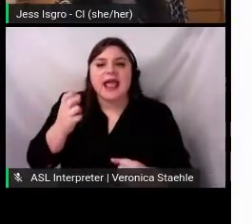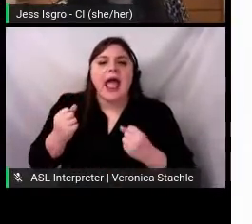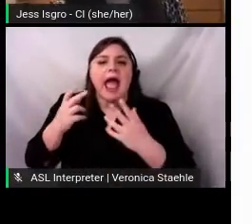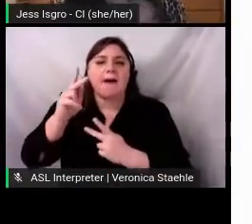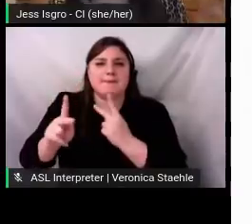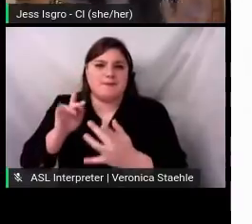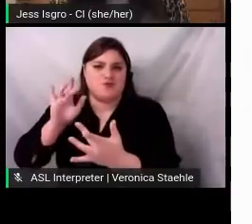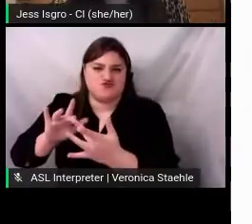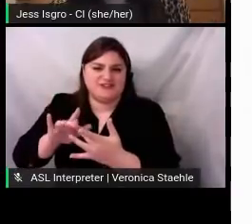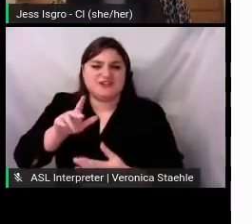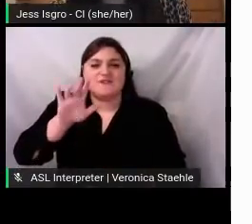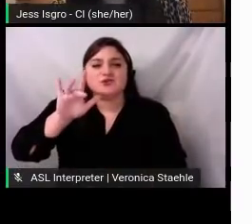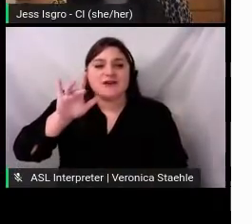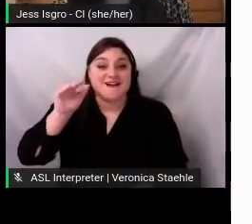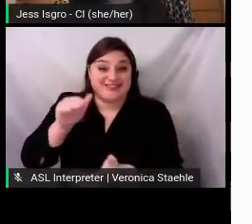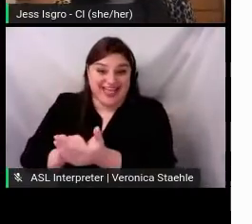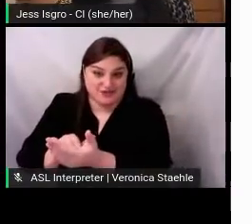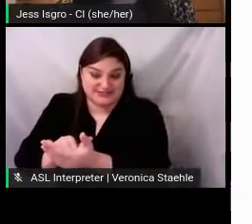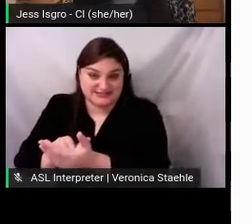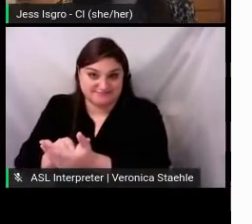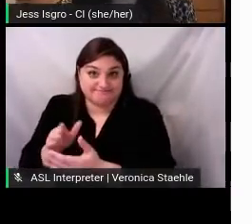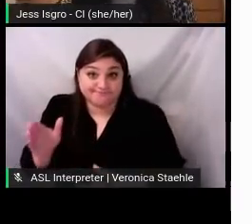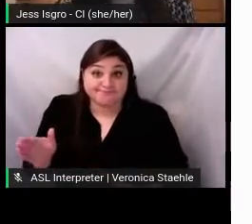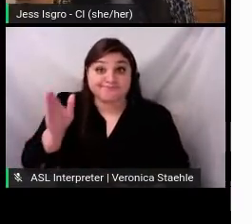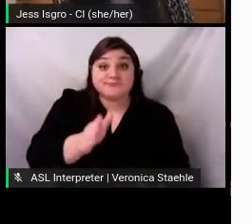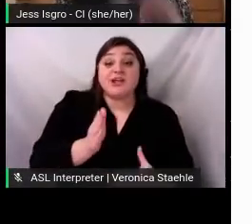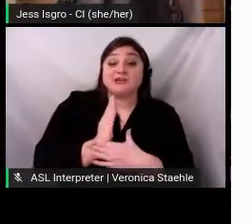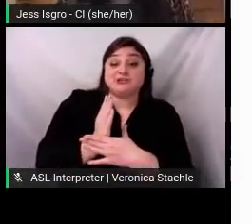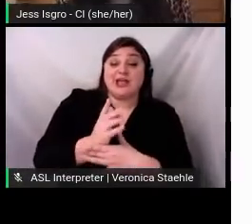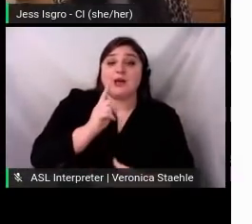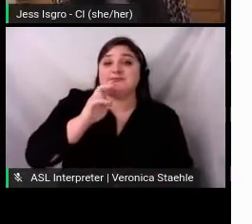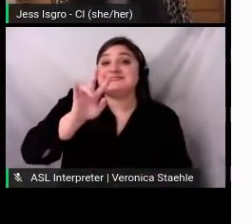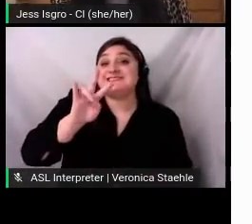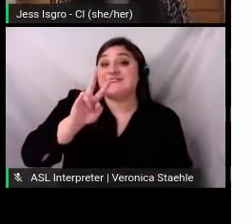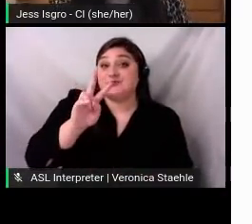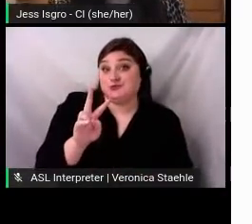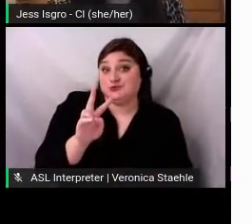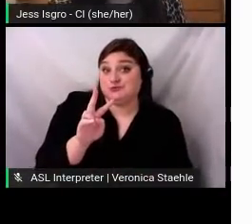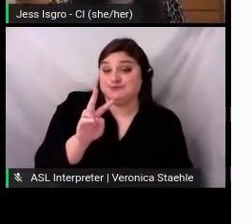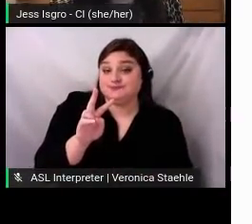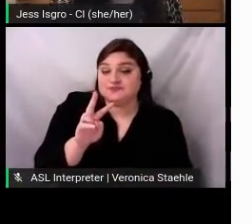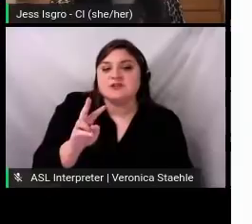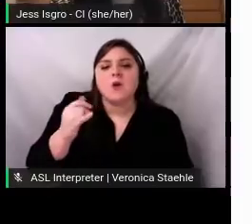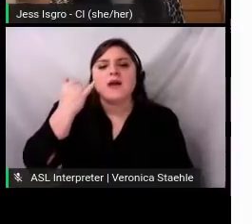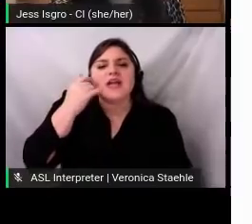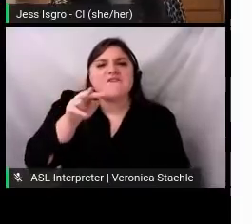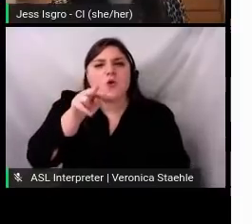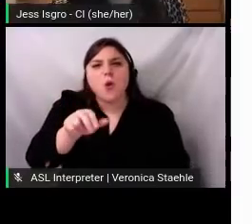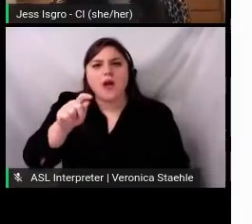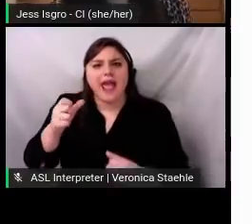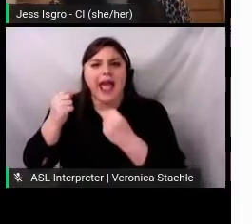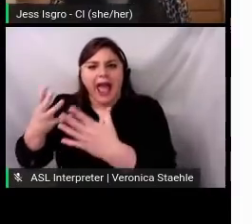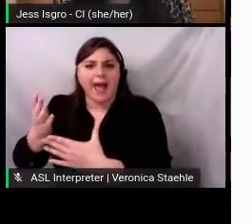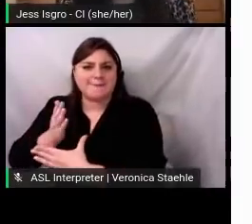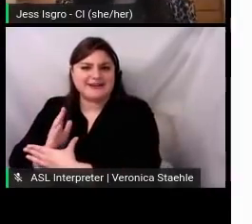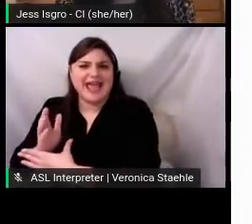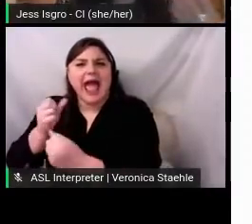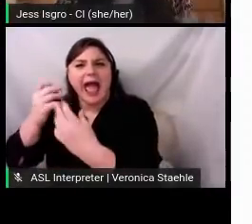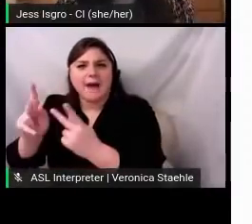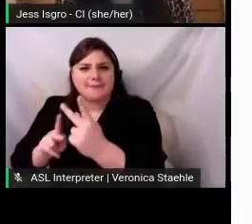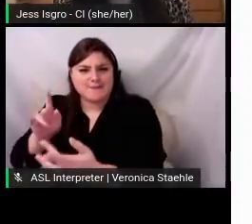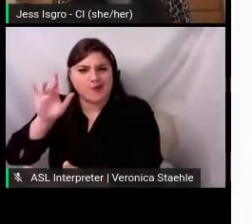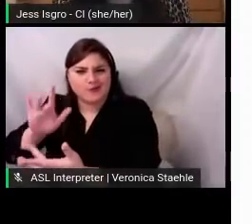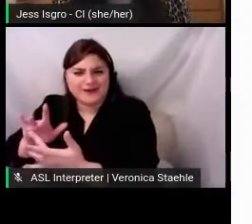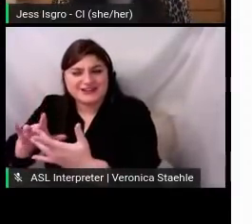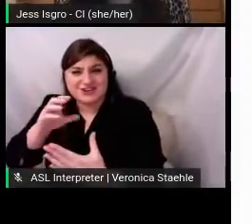25,000. The number of shares on that post was 72. So if you're only looking at those first 2 columns of data, you might say, I don't really know if this